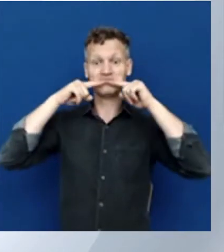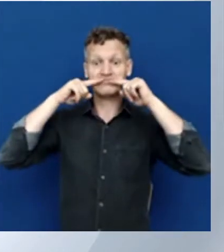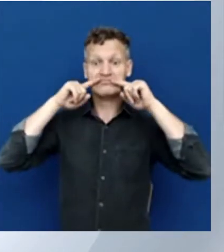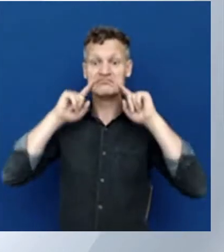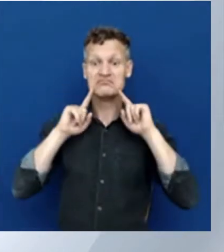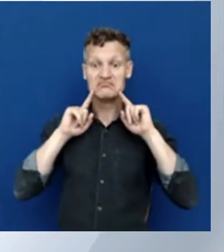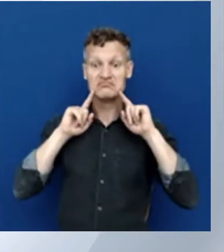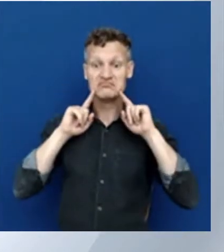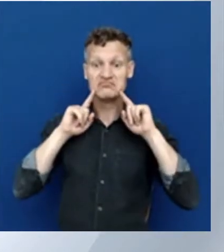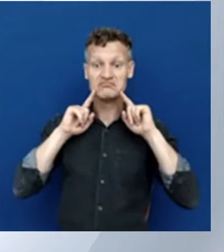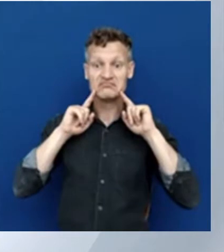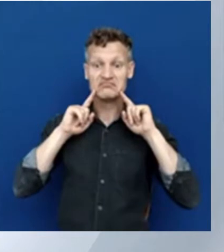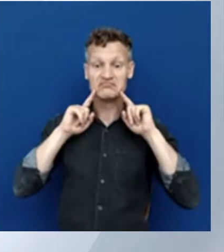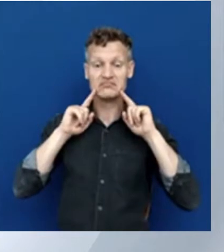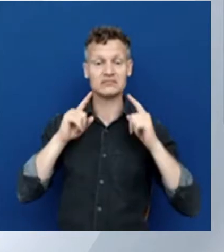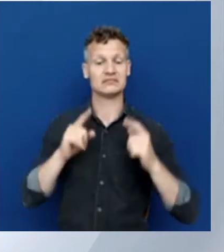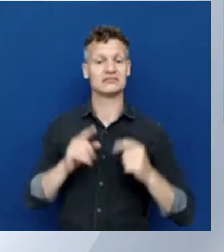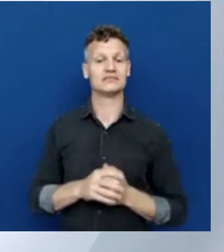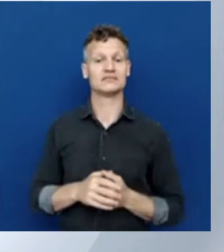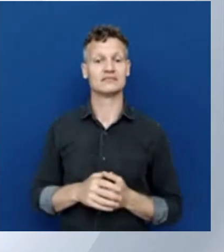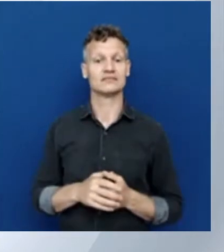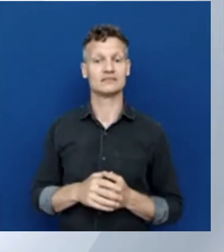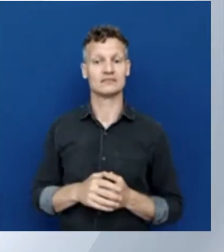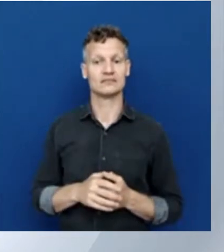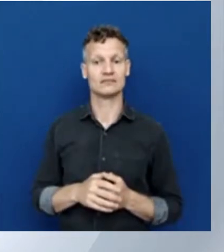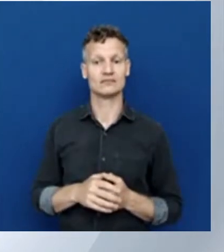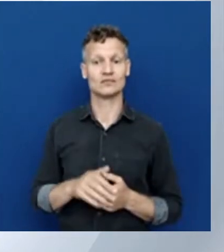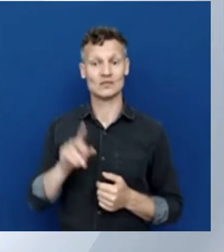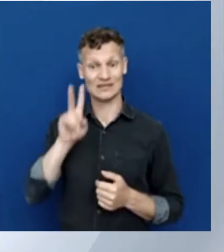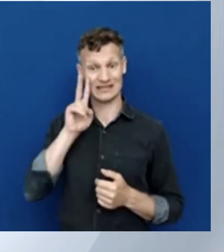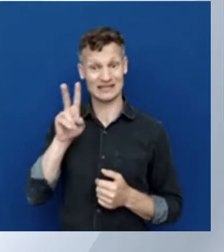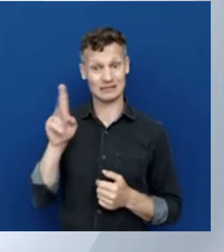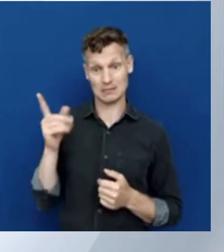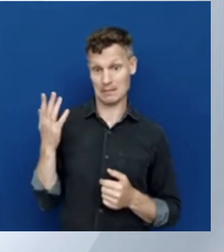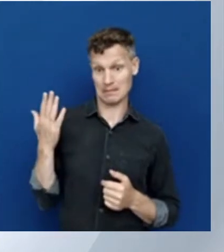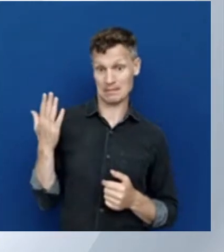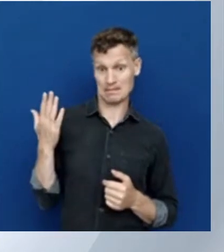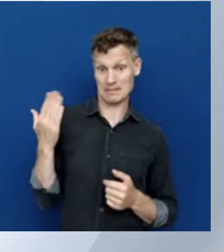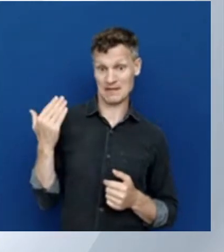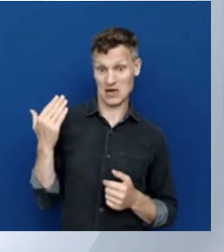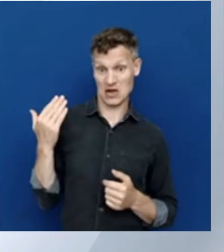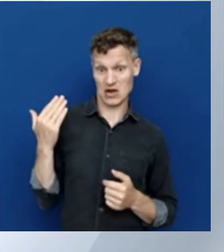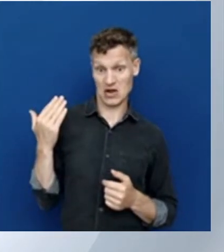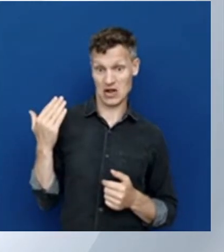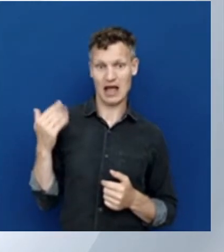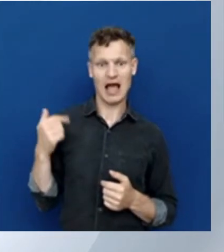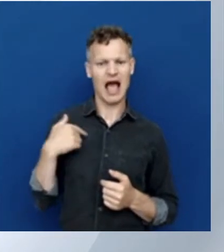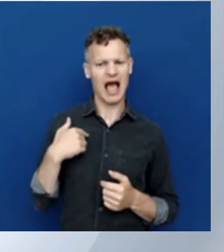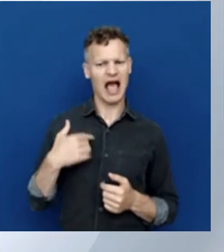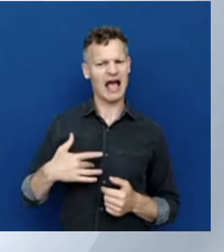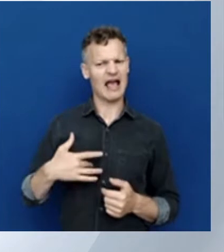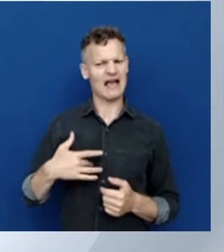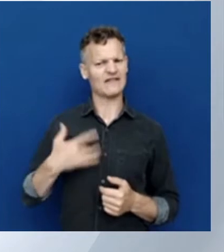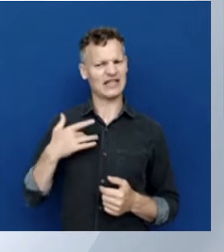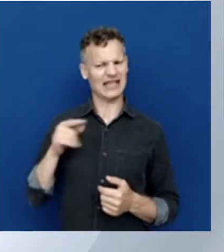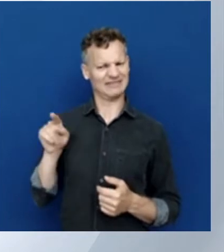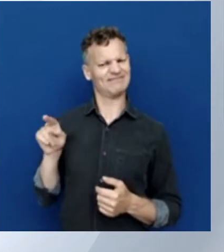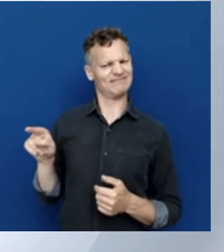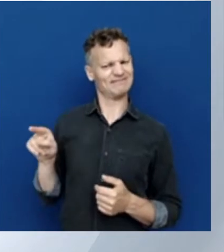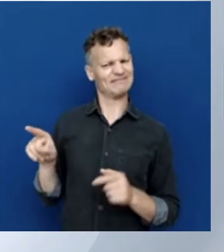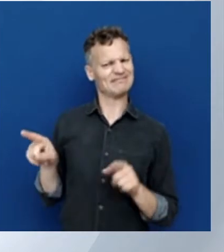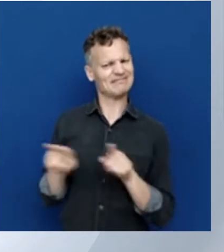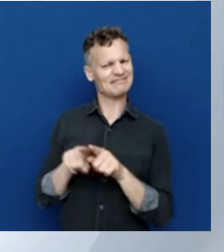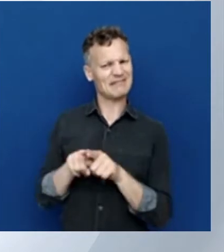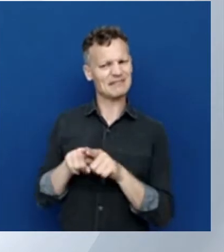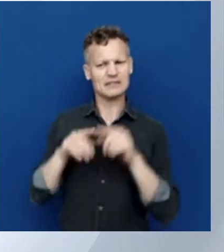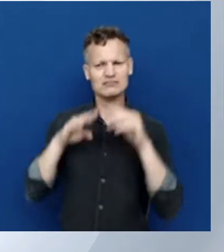recent joker. No, sorry, the one before joker, and I felt a little bit like that joker, and I felt a little bit left